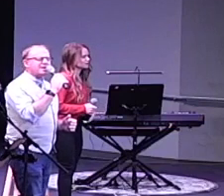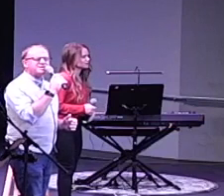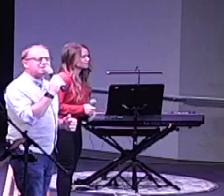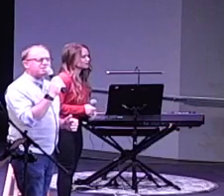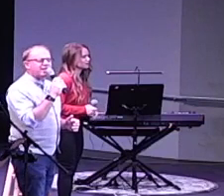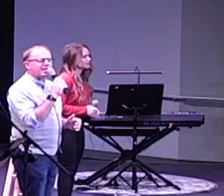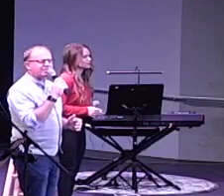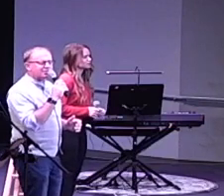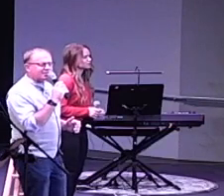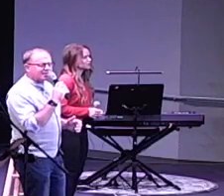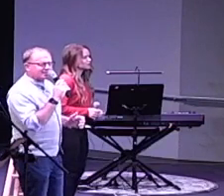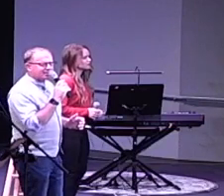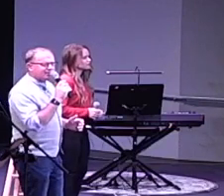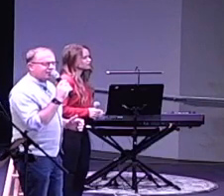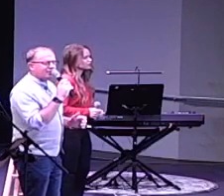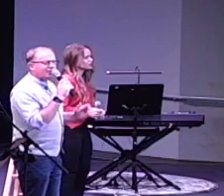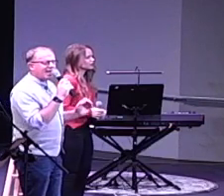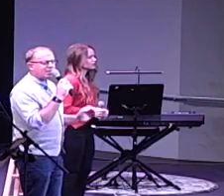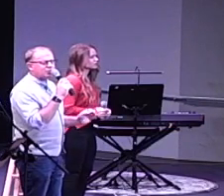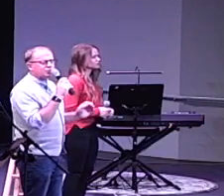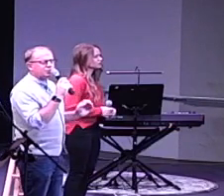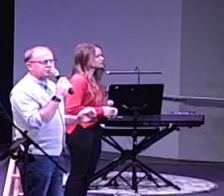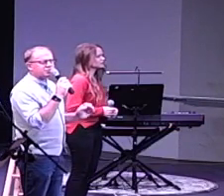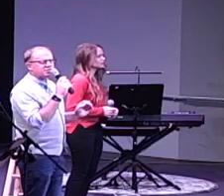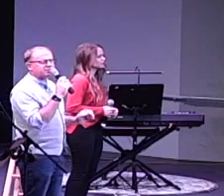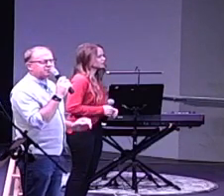And our defender suffered and